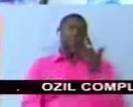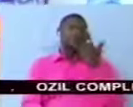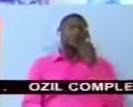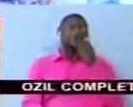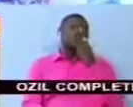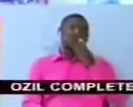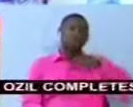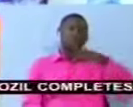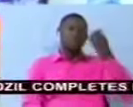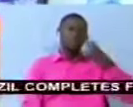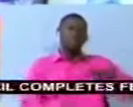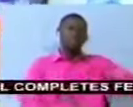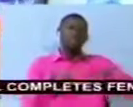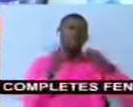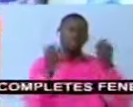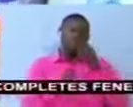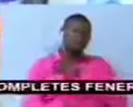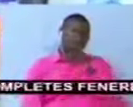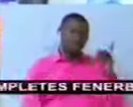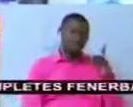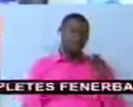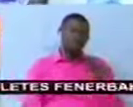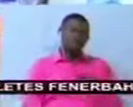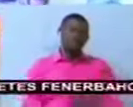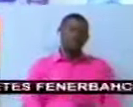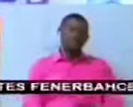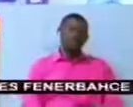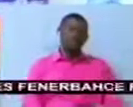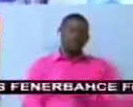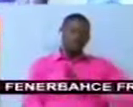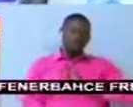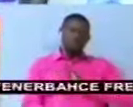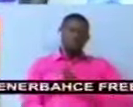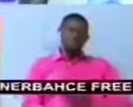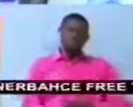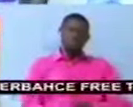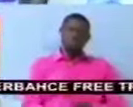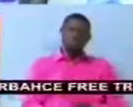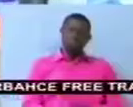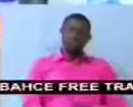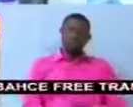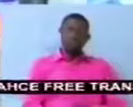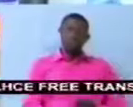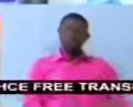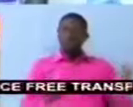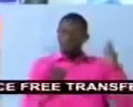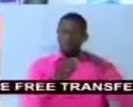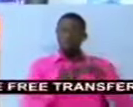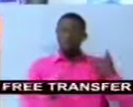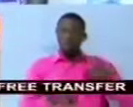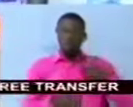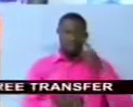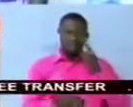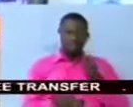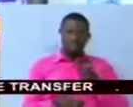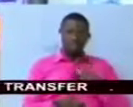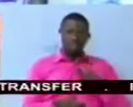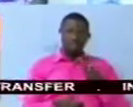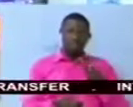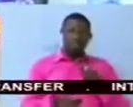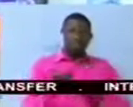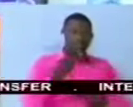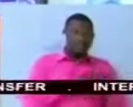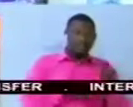loan. Légui nak nit ñangi gis man mangi champa di jënda moto di peinture di dawal. People see that I'm investing in building